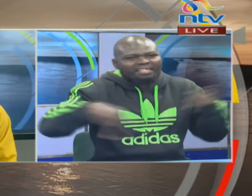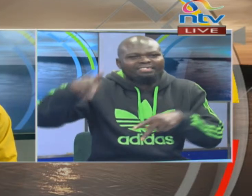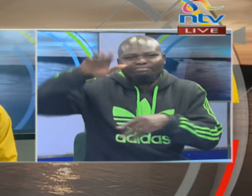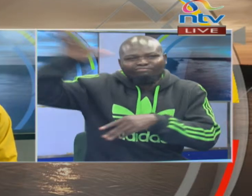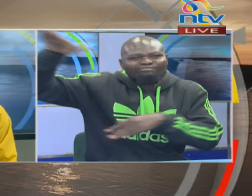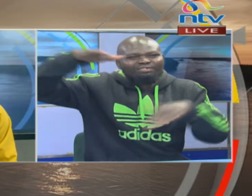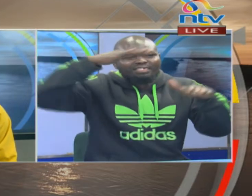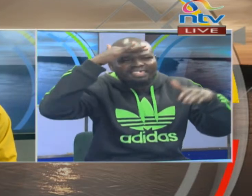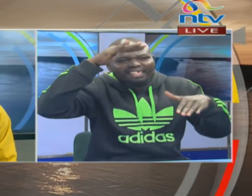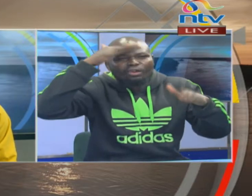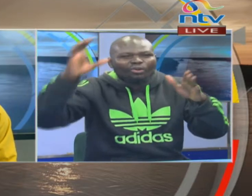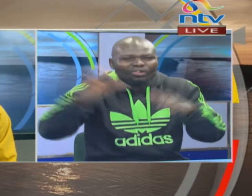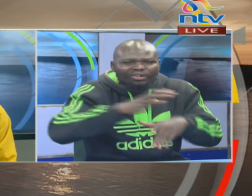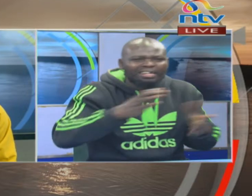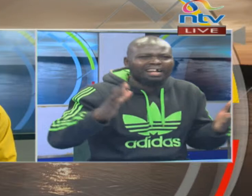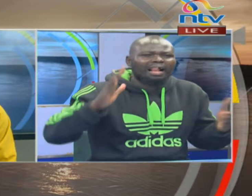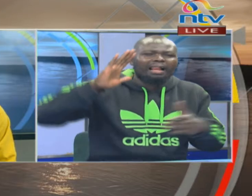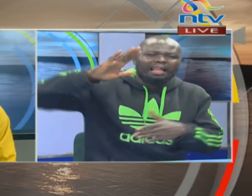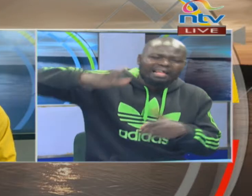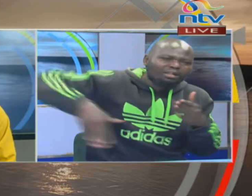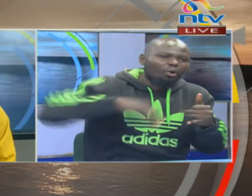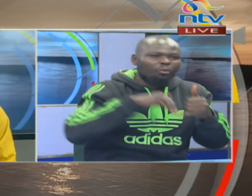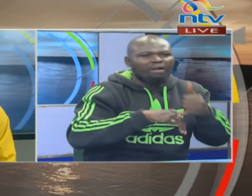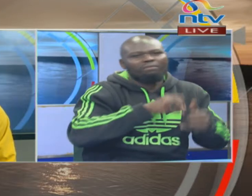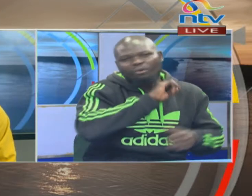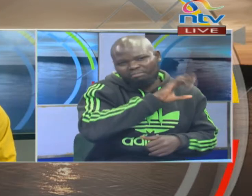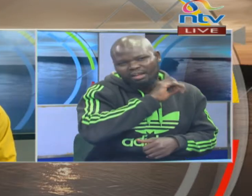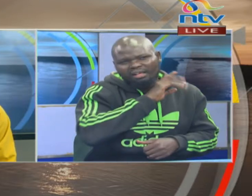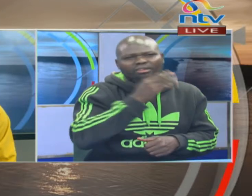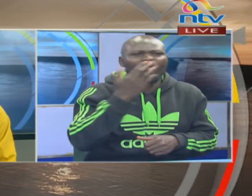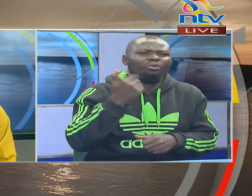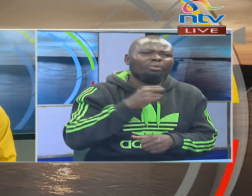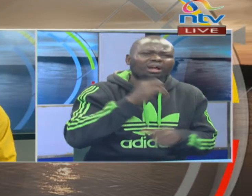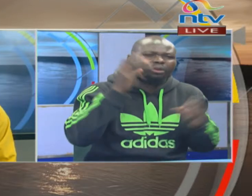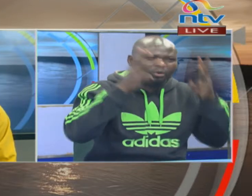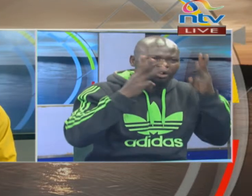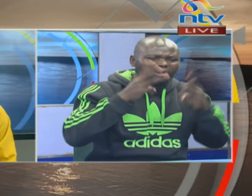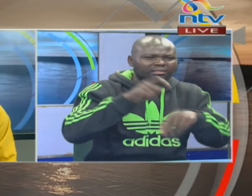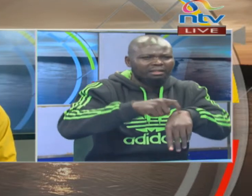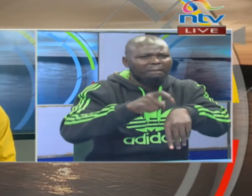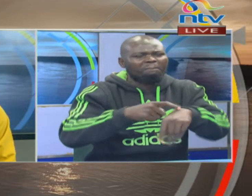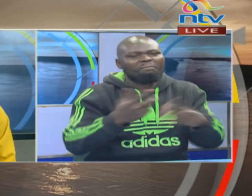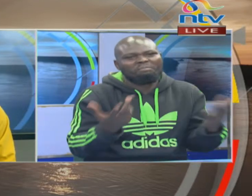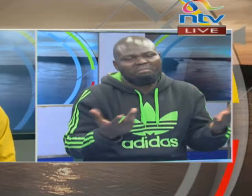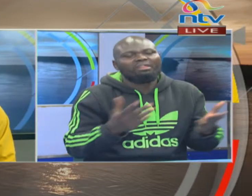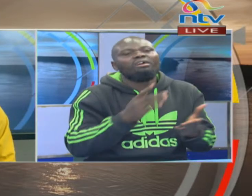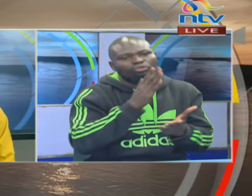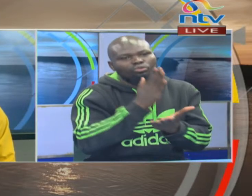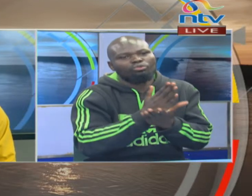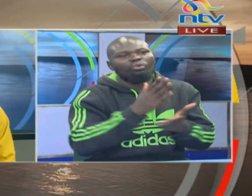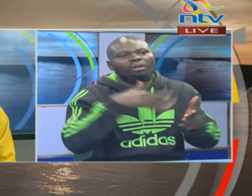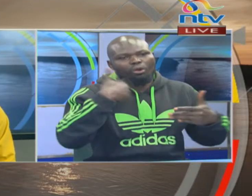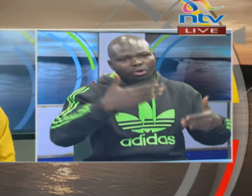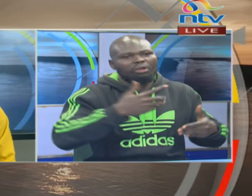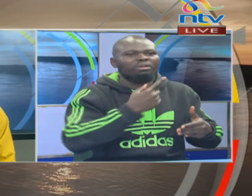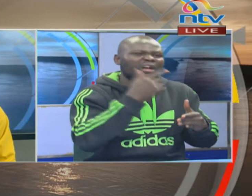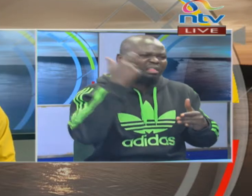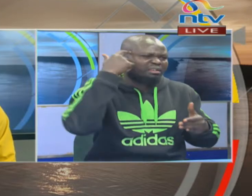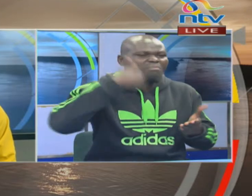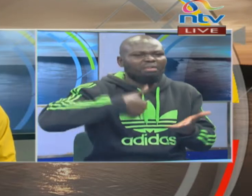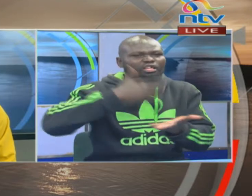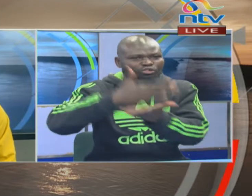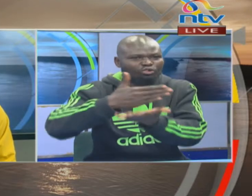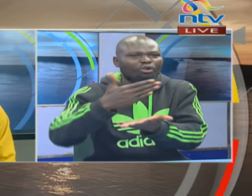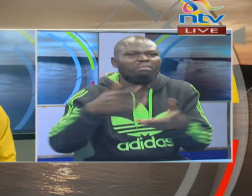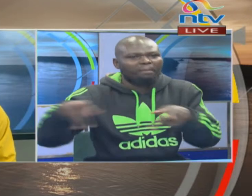you are trying to come at this time from a party, so we try